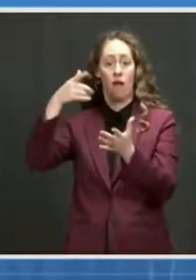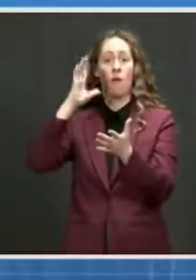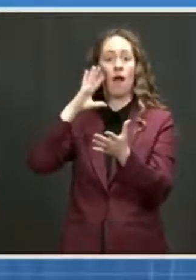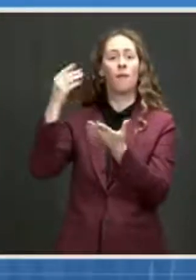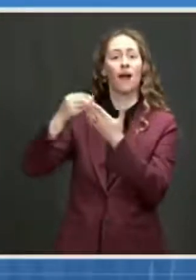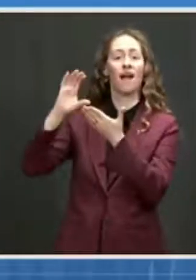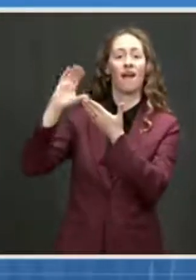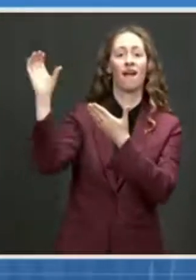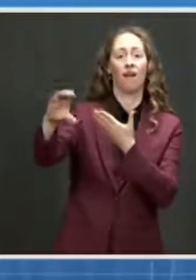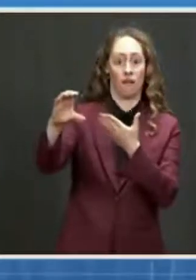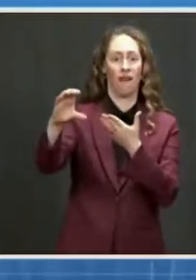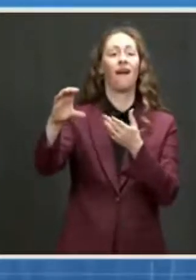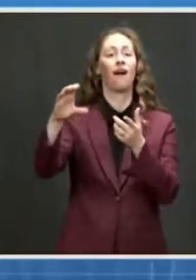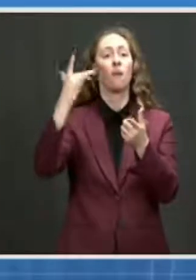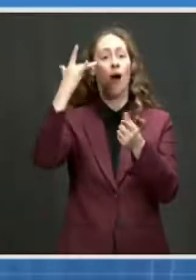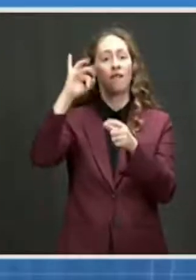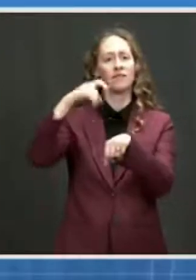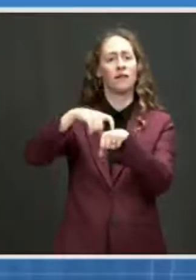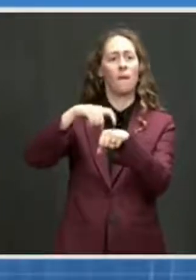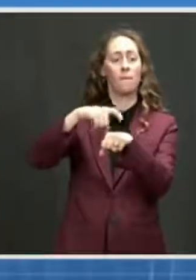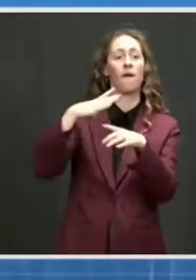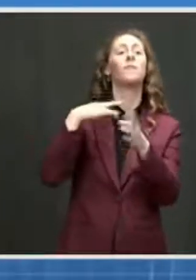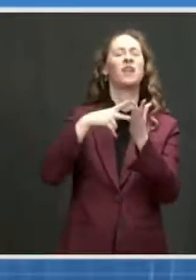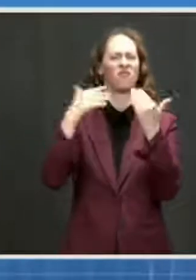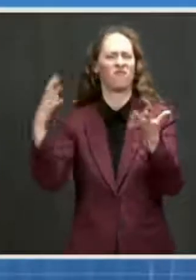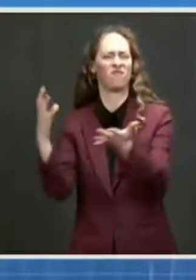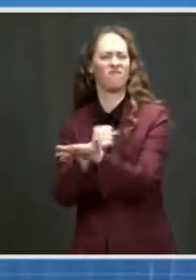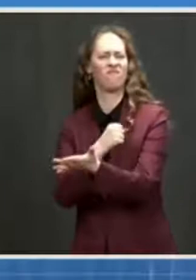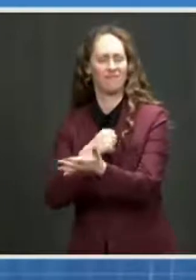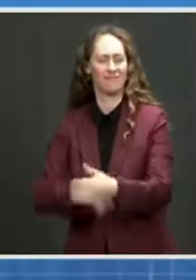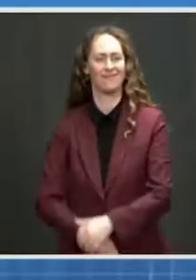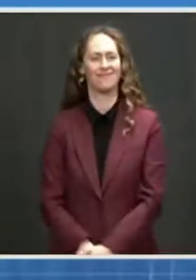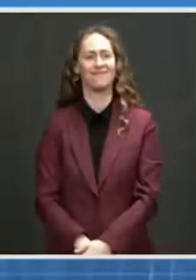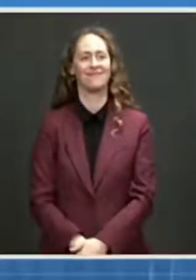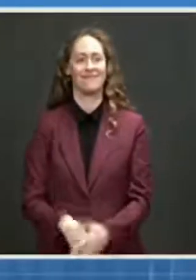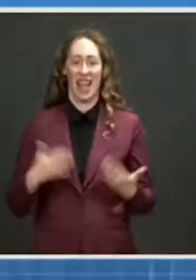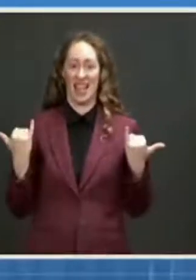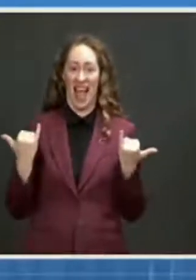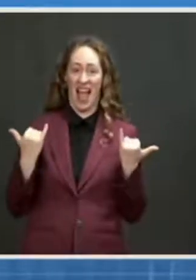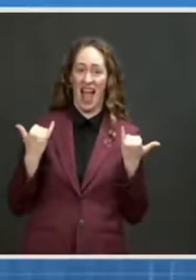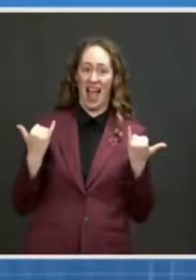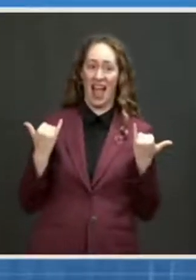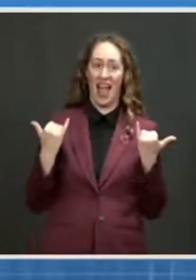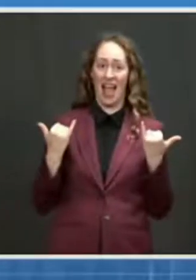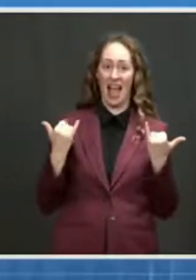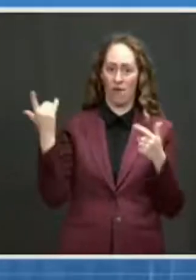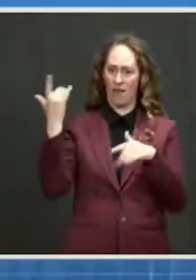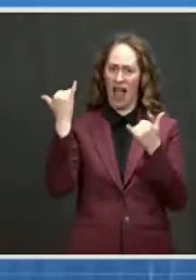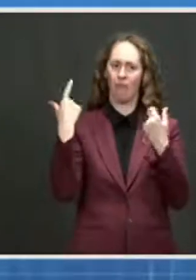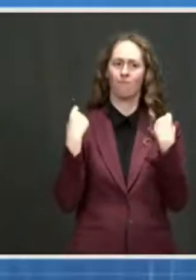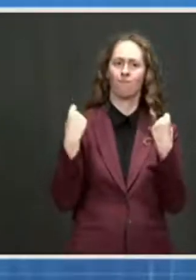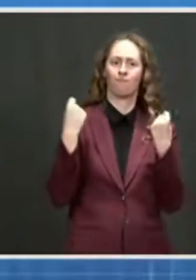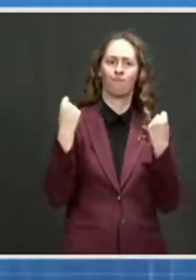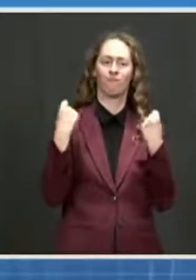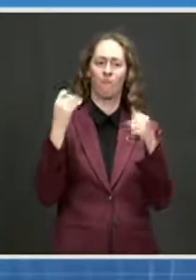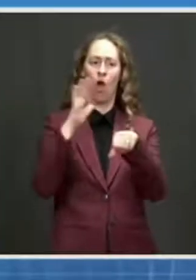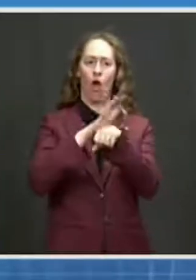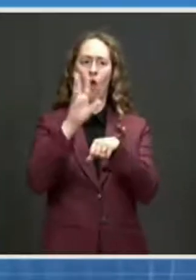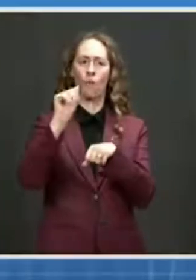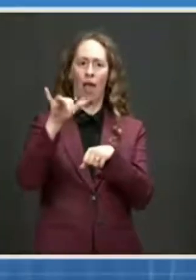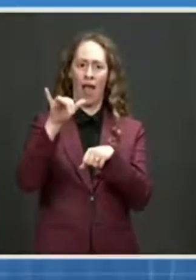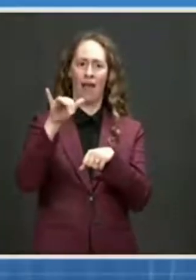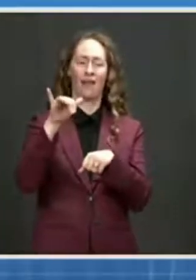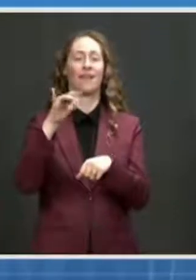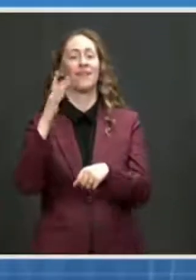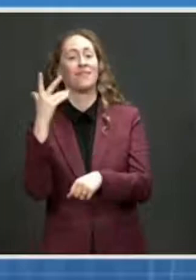Today, Jonathan Carlisle is on his way to being fully vaccinated. And he's a millionaire because he also won Ohio's